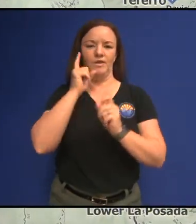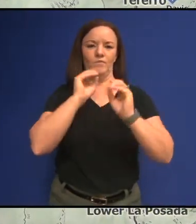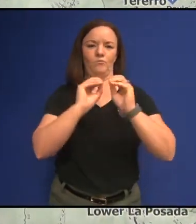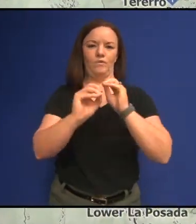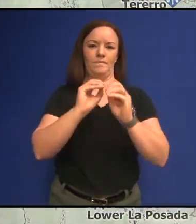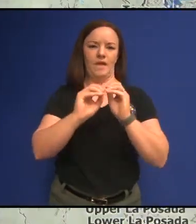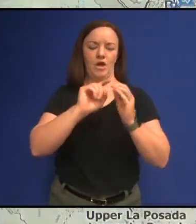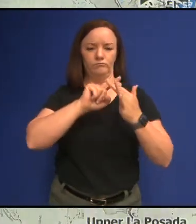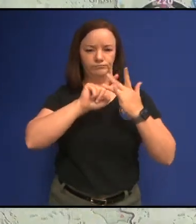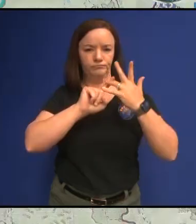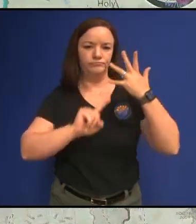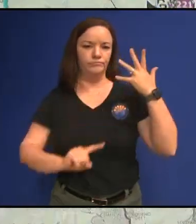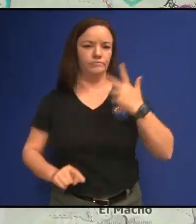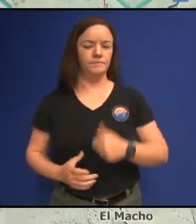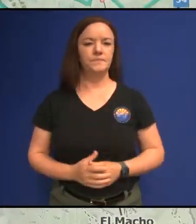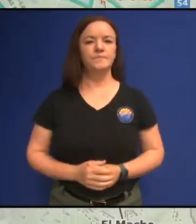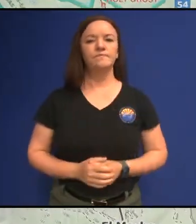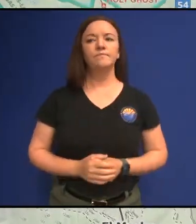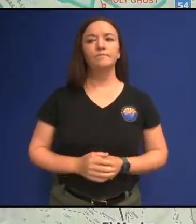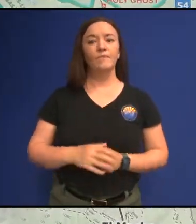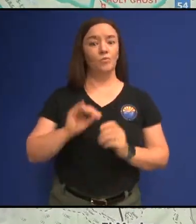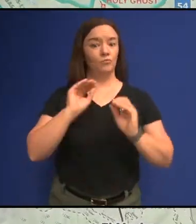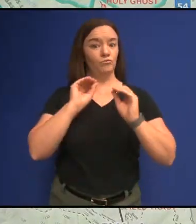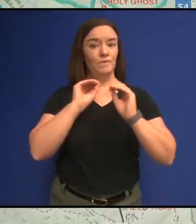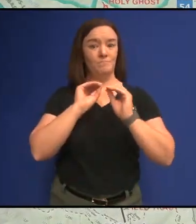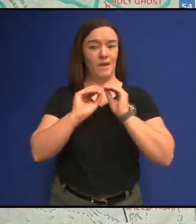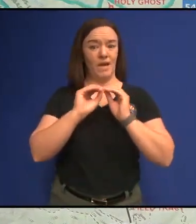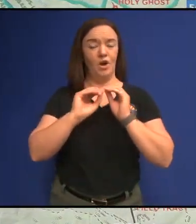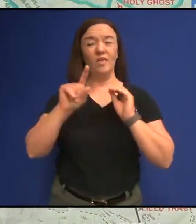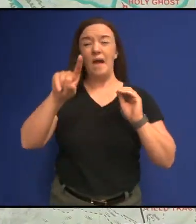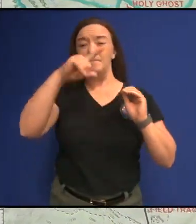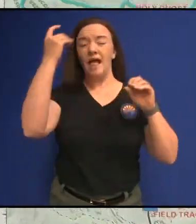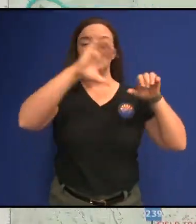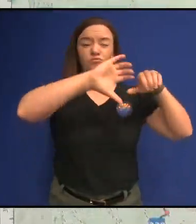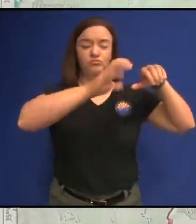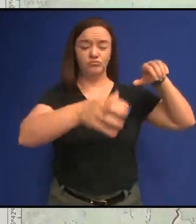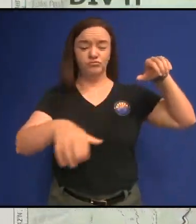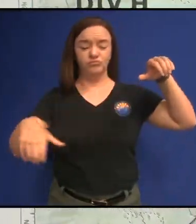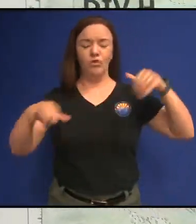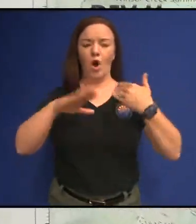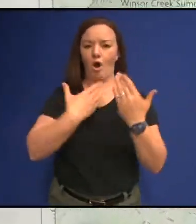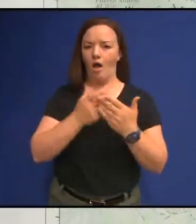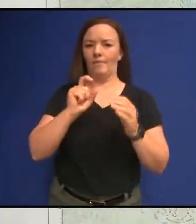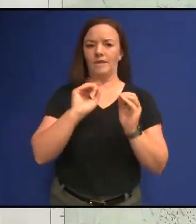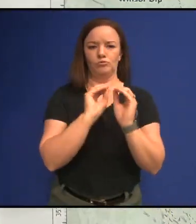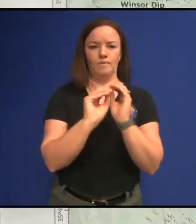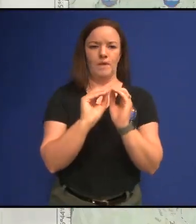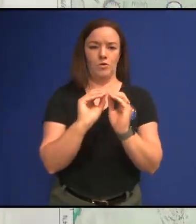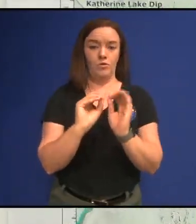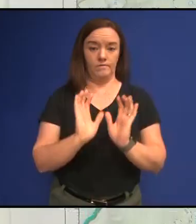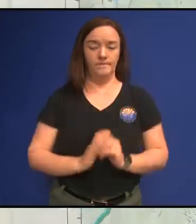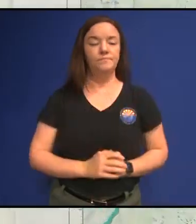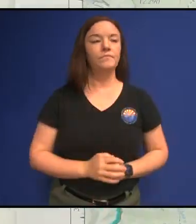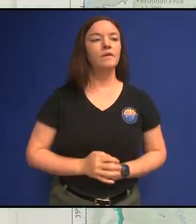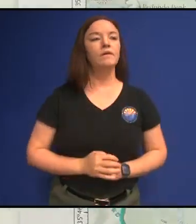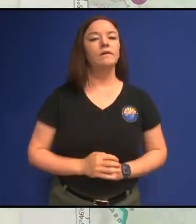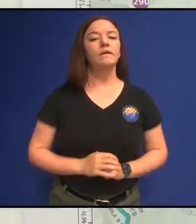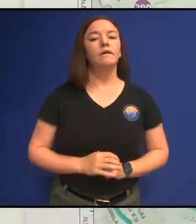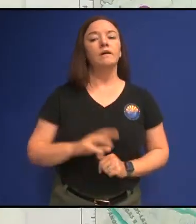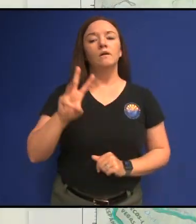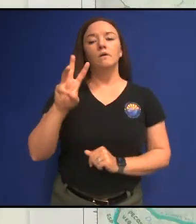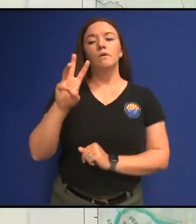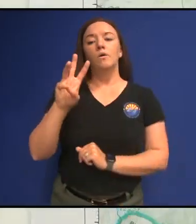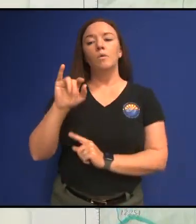continuing on all of the line that we show as containment around the fire. As we move up into that wilderness